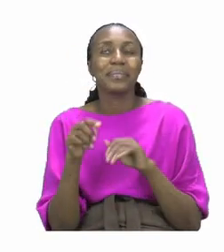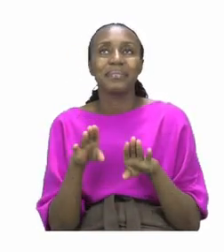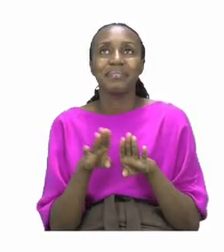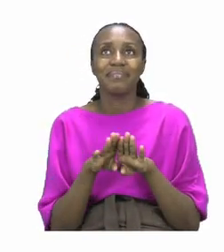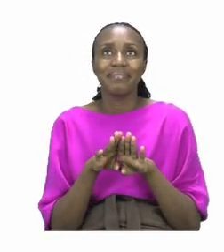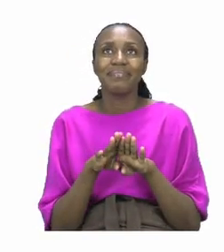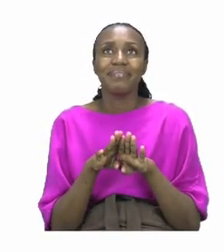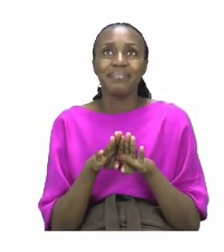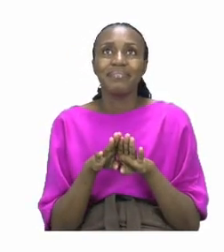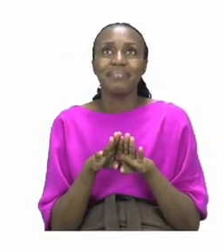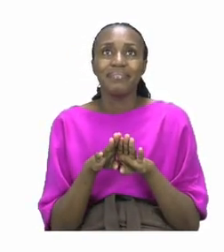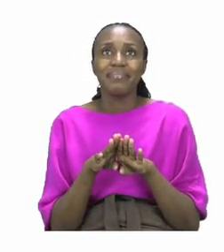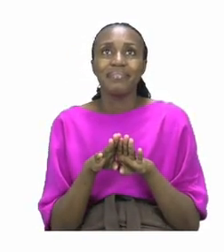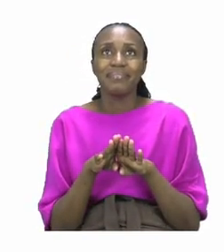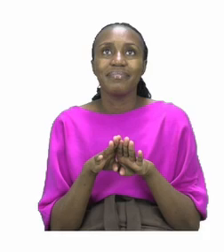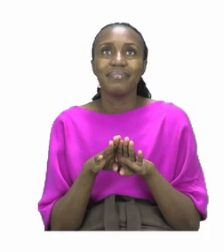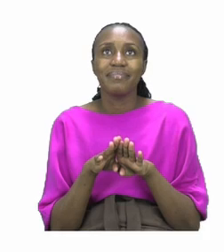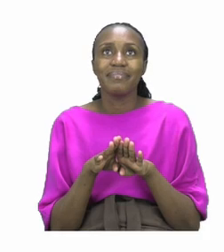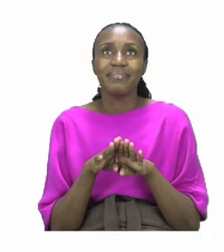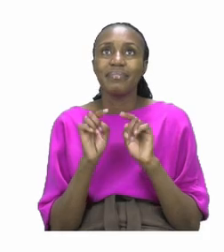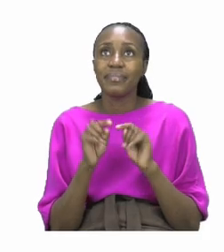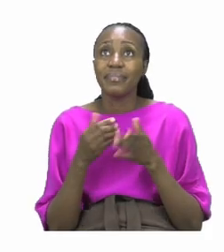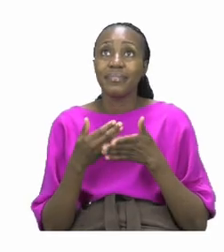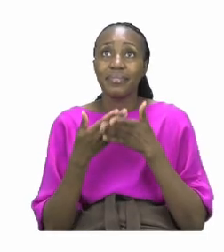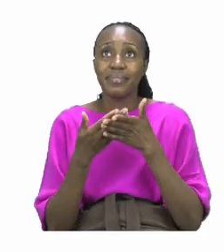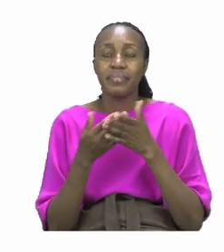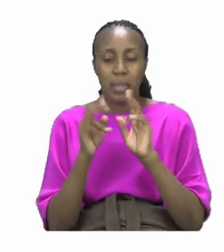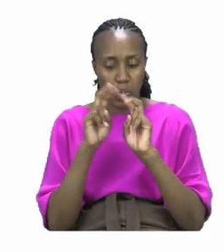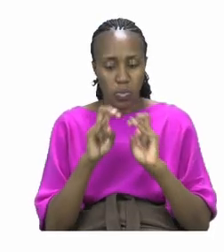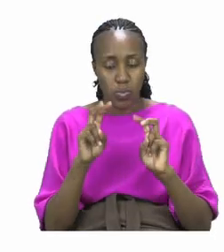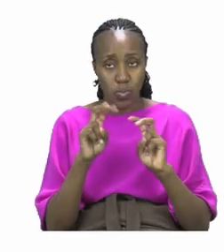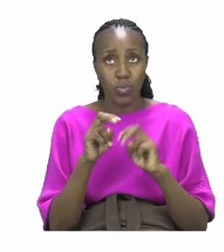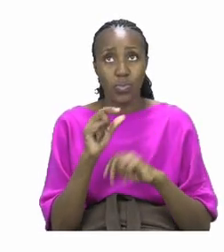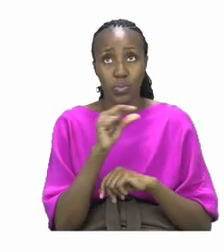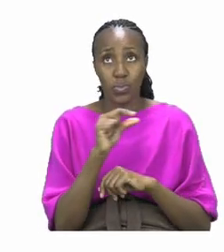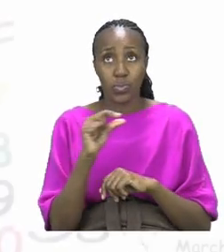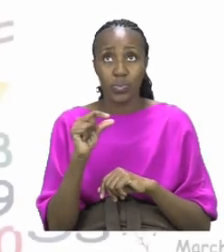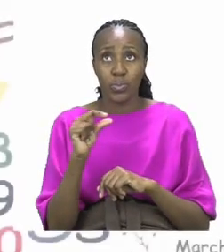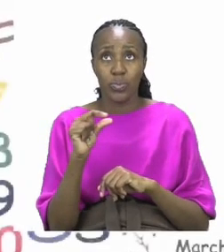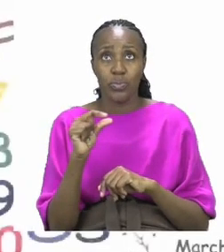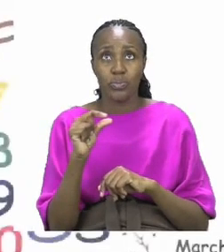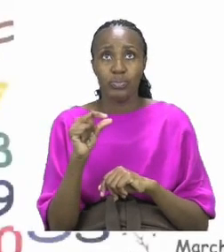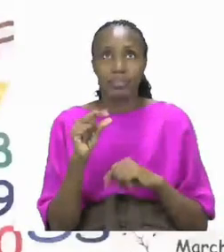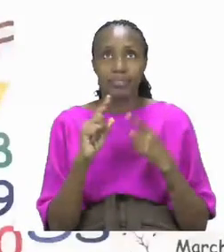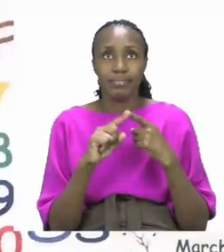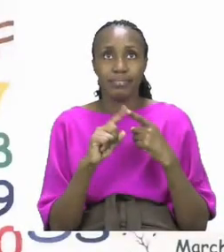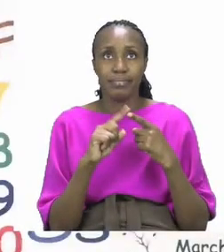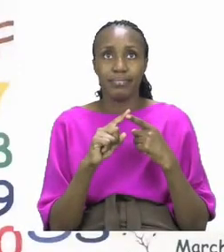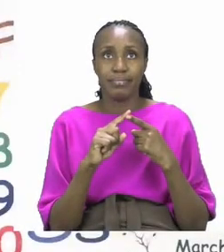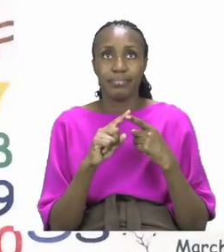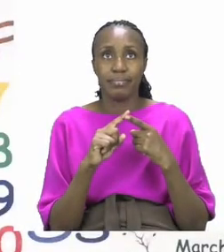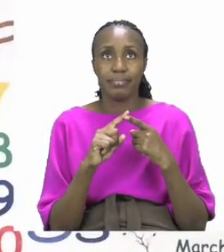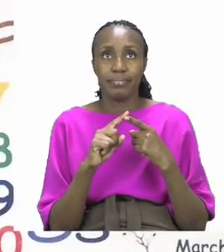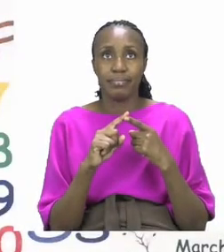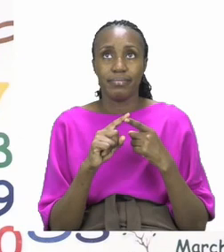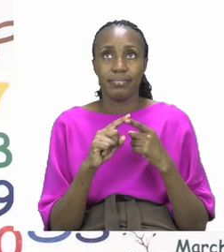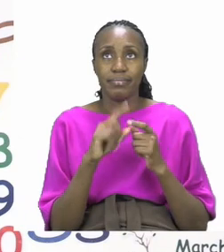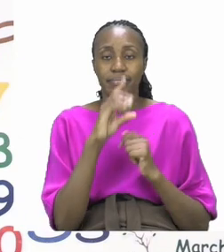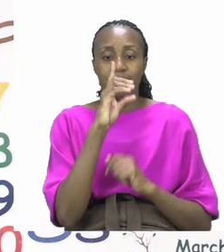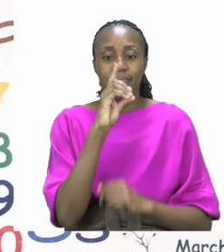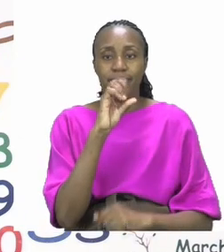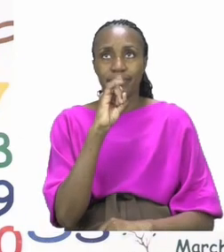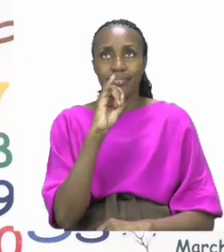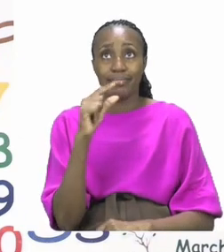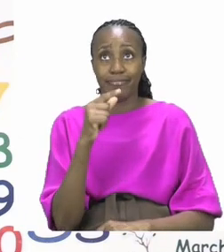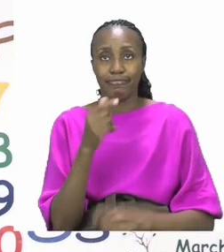Let's try and find some of these words together in the word search. So the first word we're going to try and find together is the